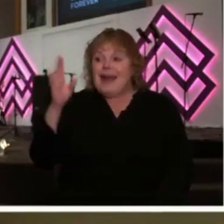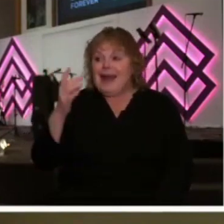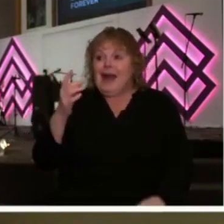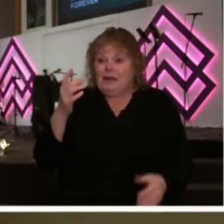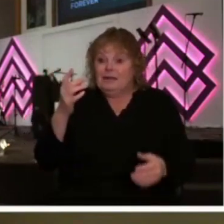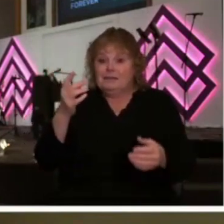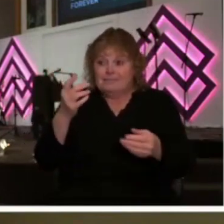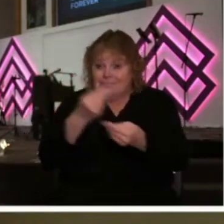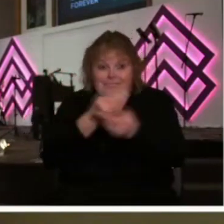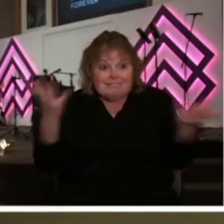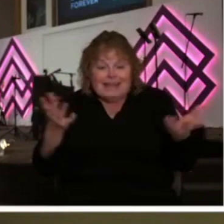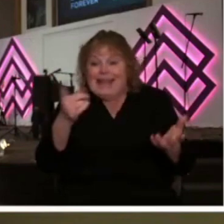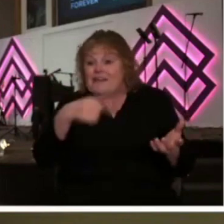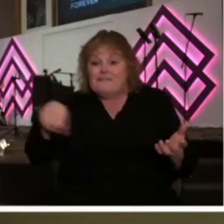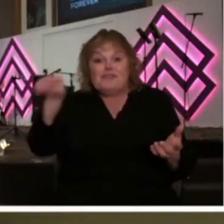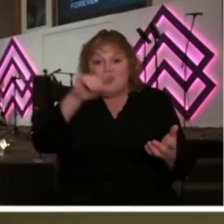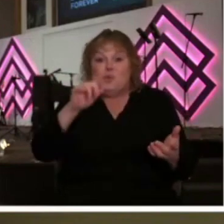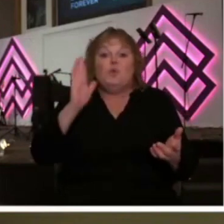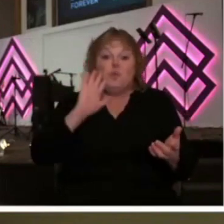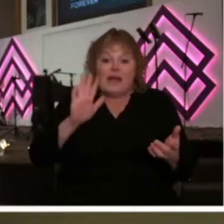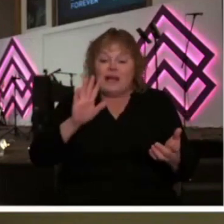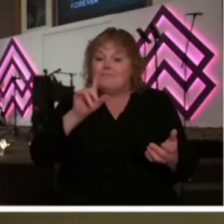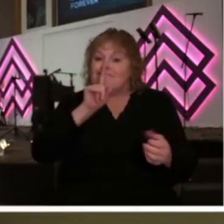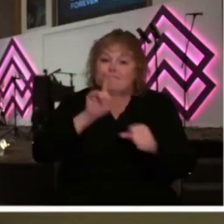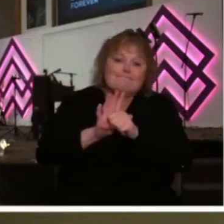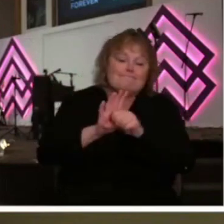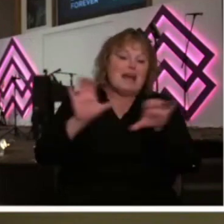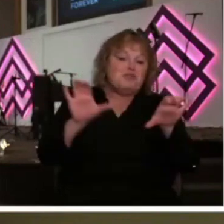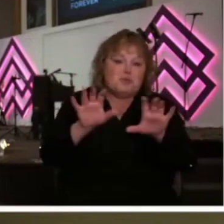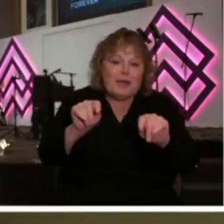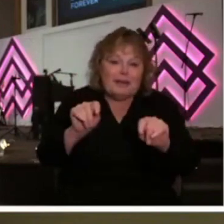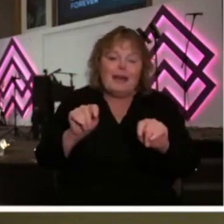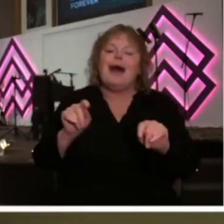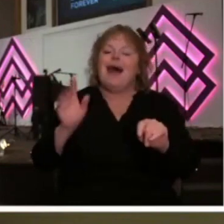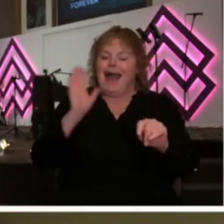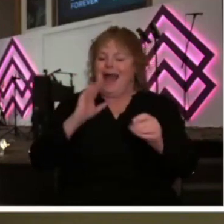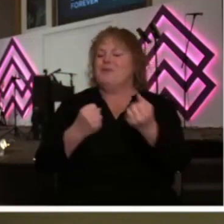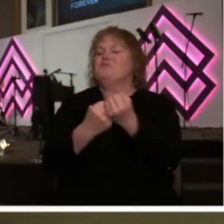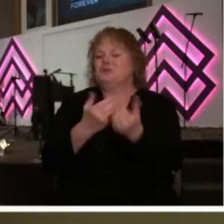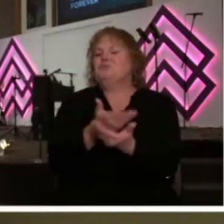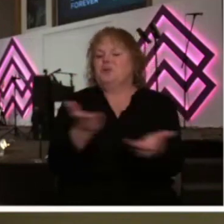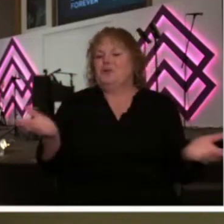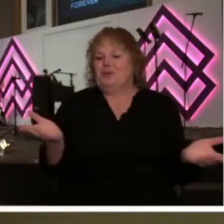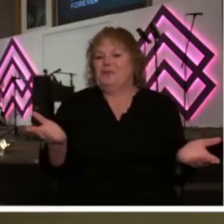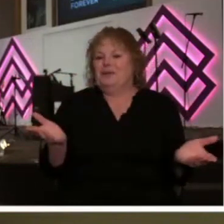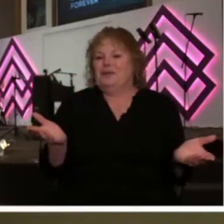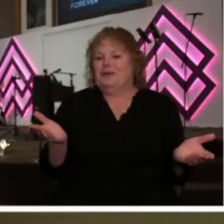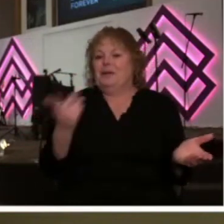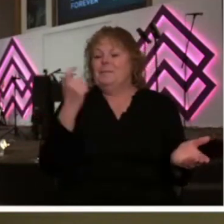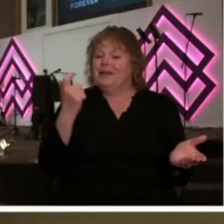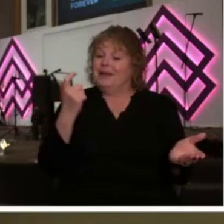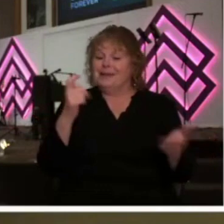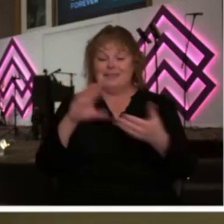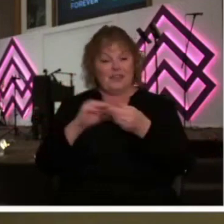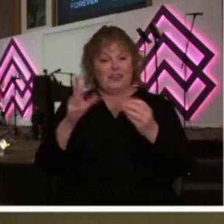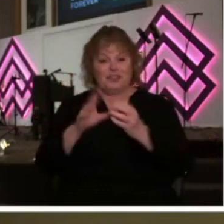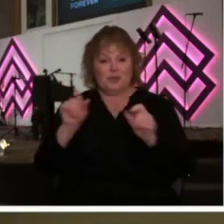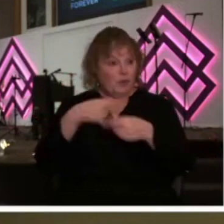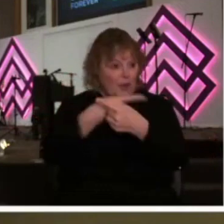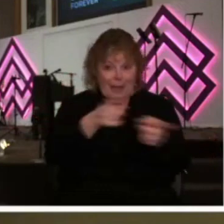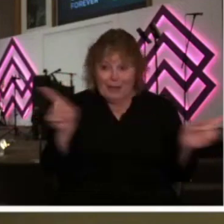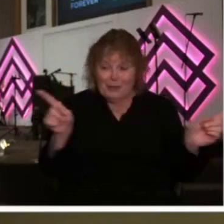go, I will provide. And then he says, because the whole story is about me as a gift to the